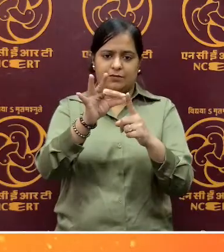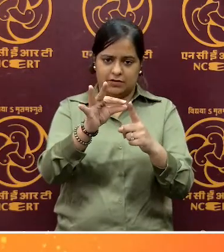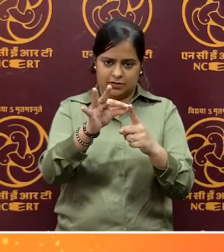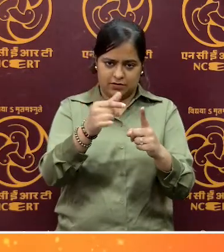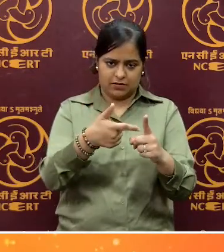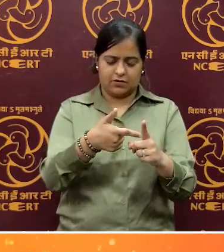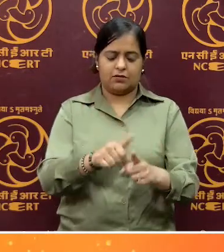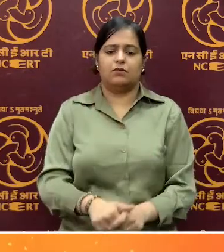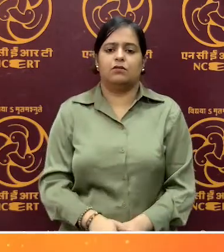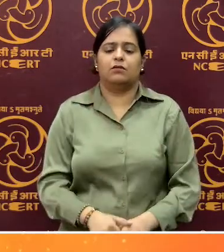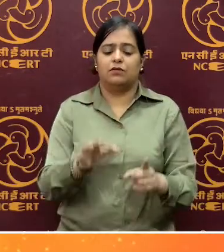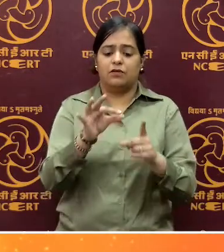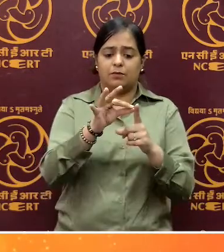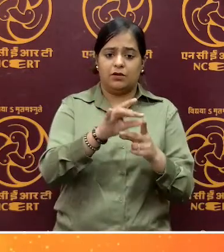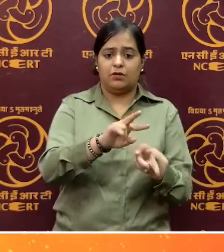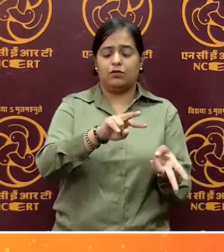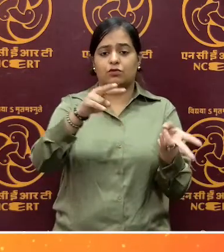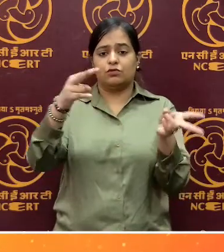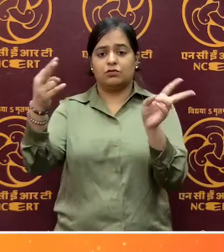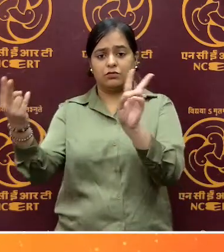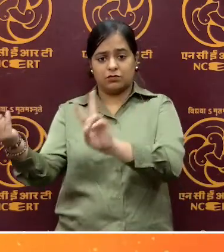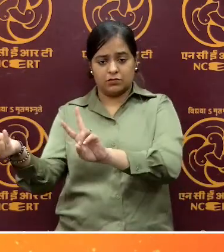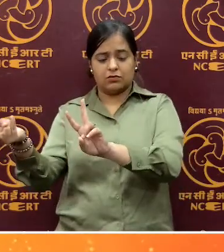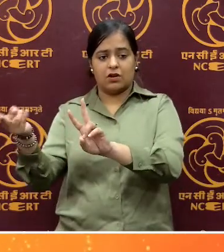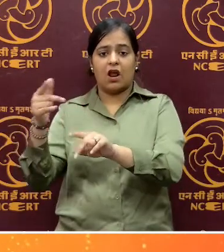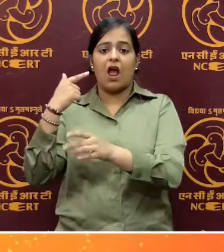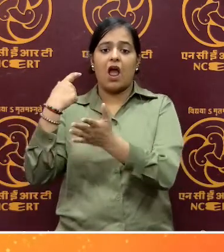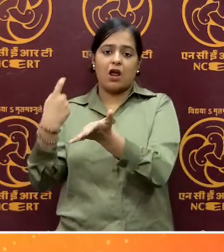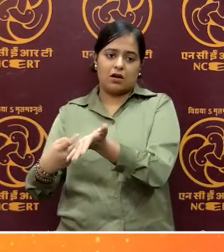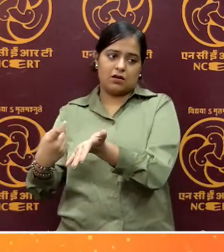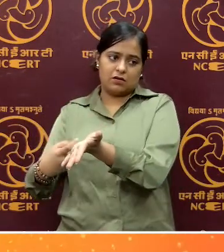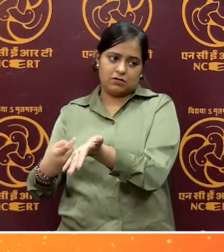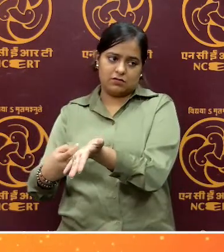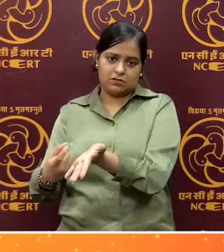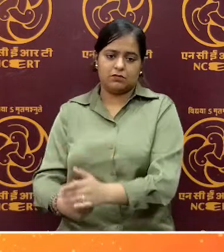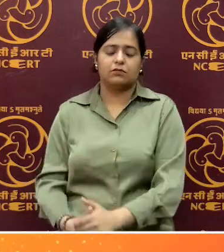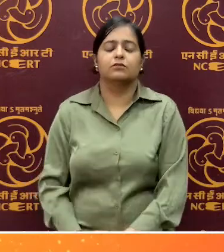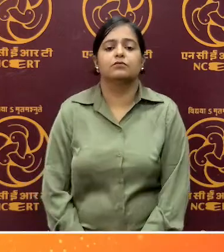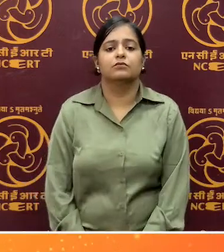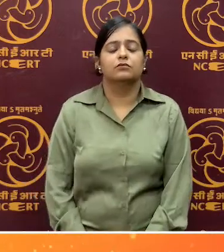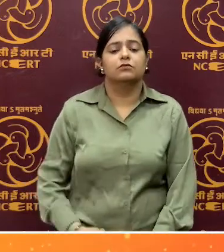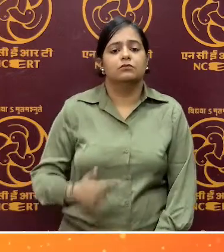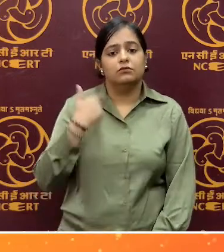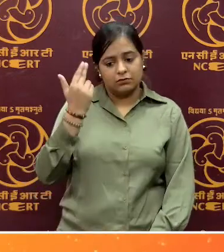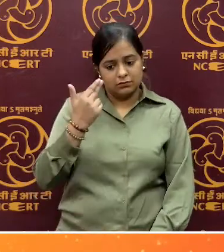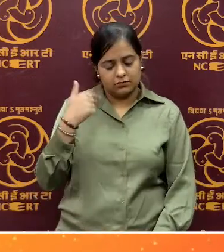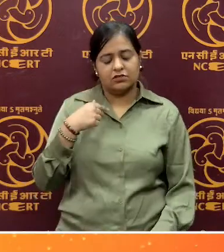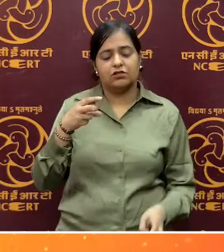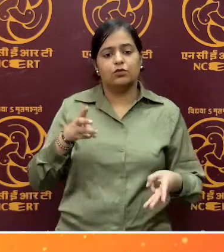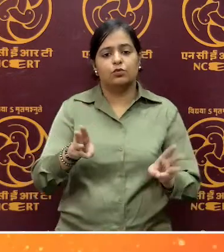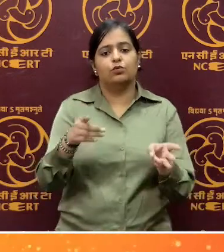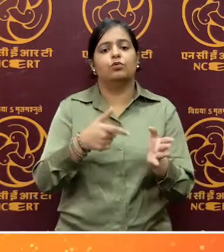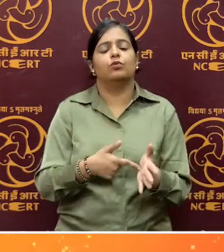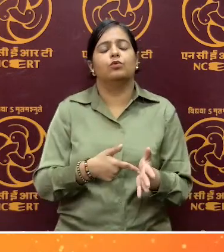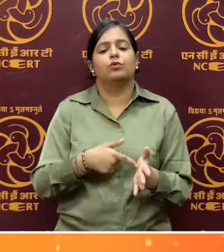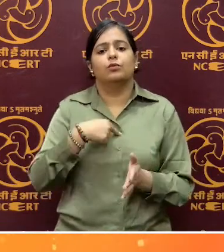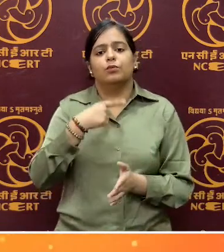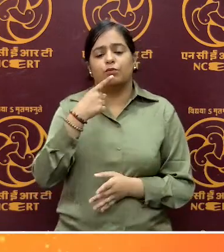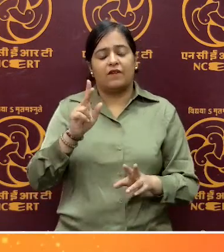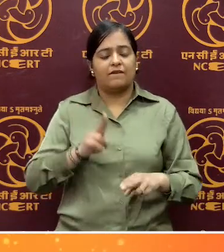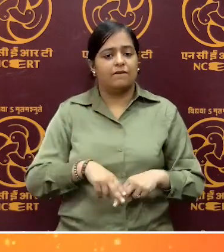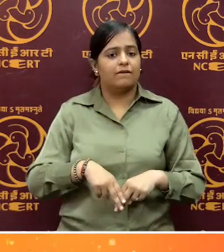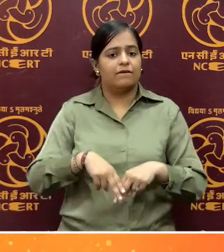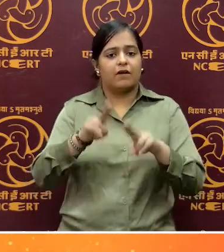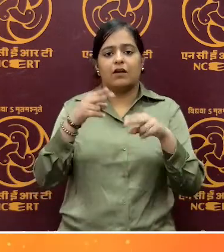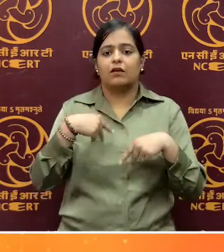and then from P we moved to R. So that way the final displacement is